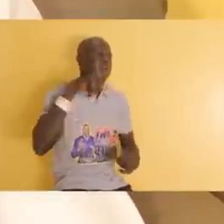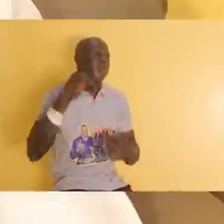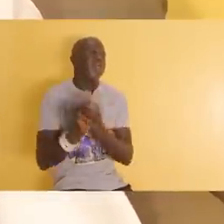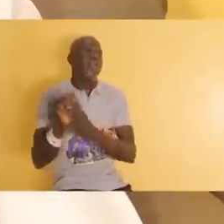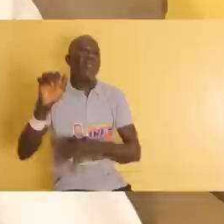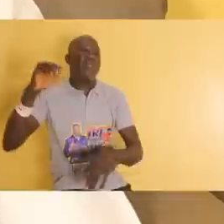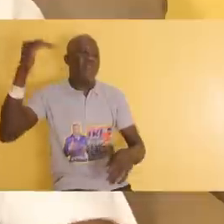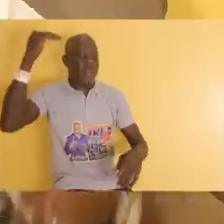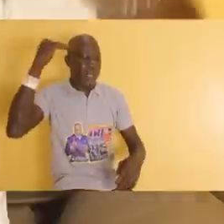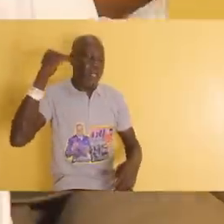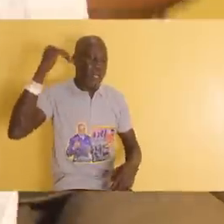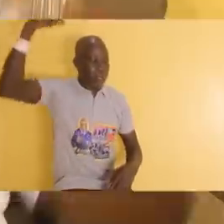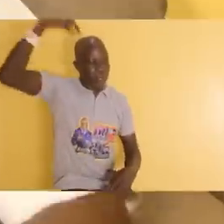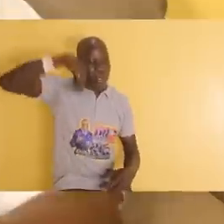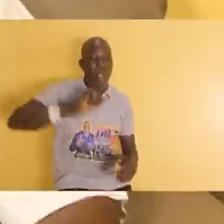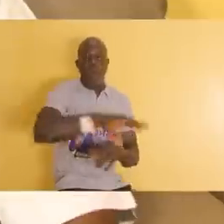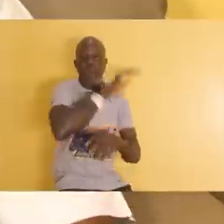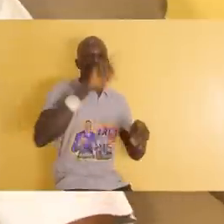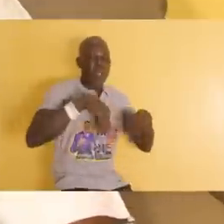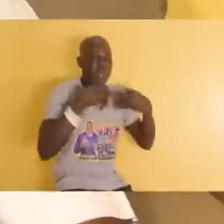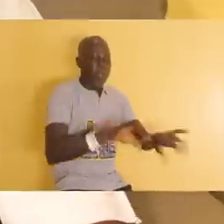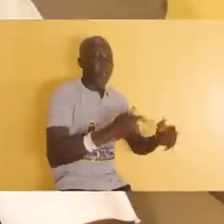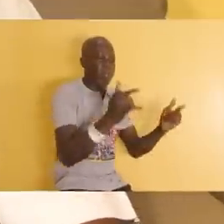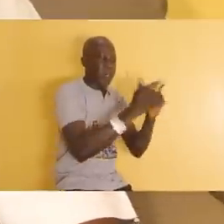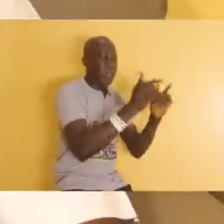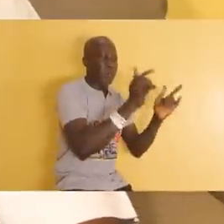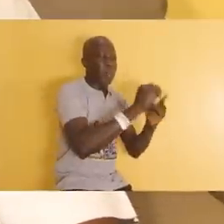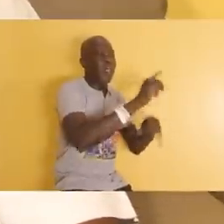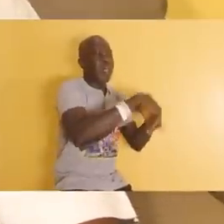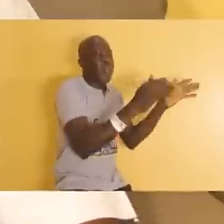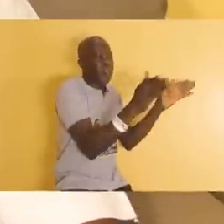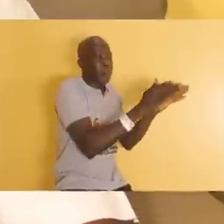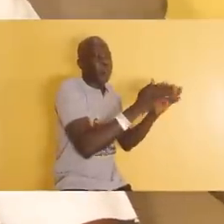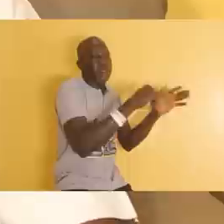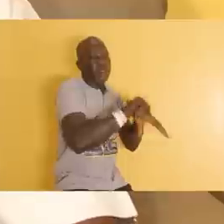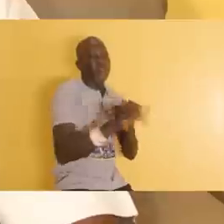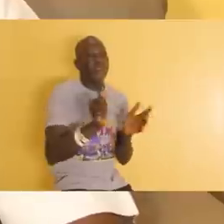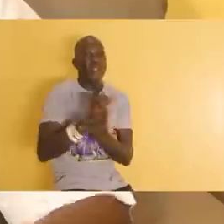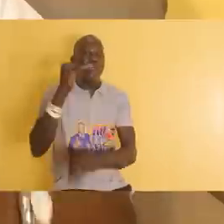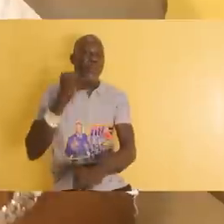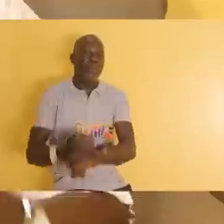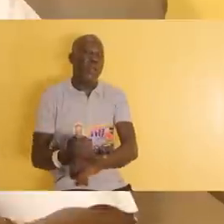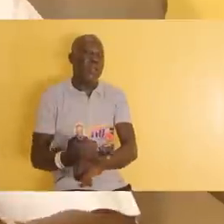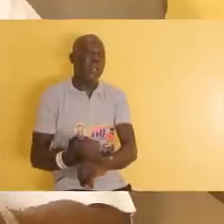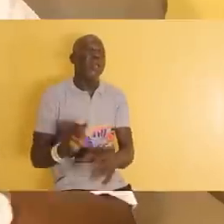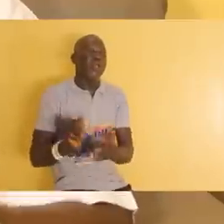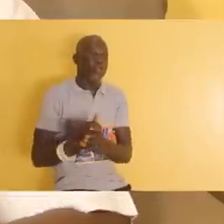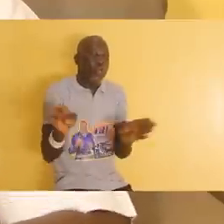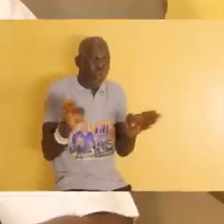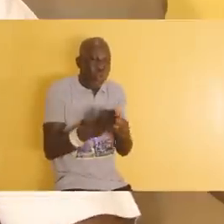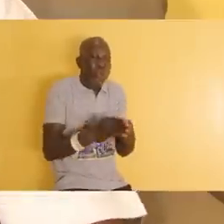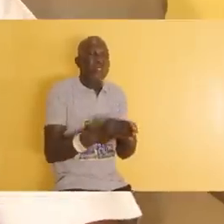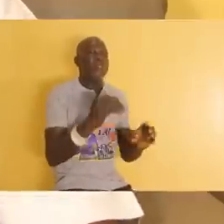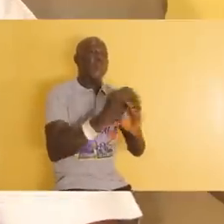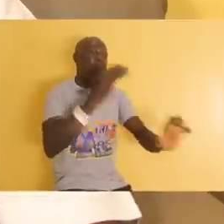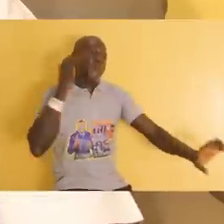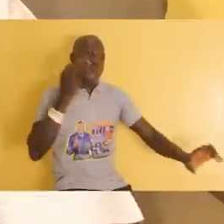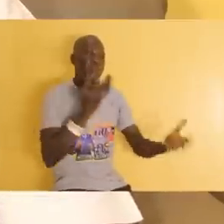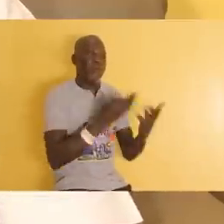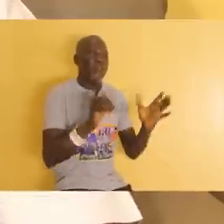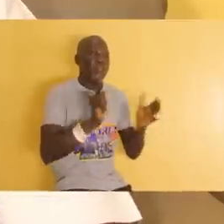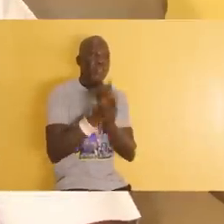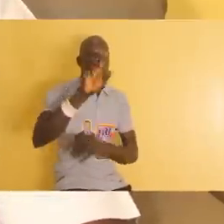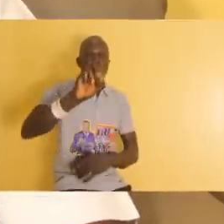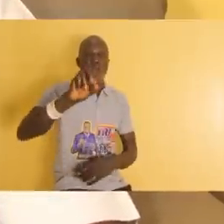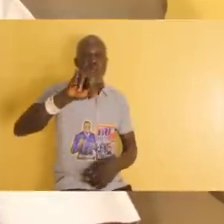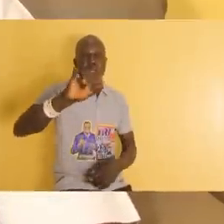the airport. At the airport, I go look for a person. Once I leave the farm, I got up on my airport. I'll join you at the airport. You'll be free,